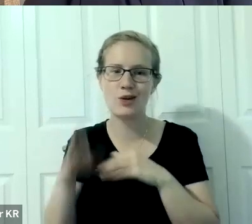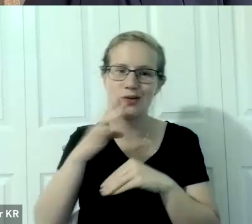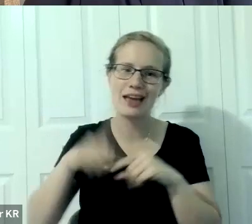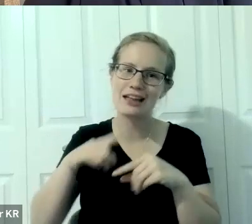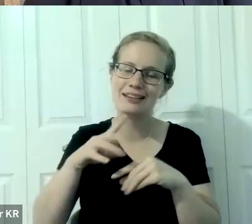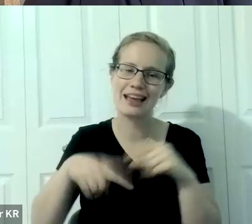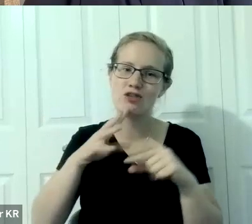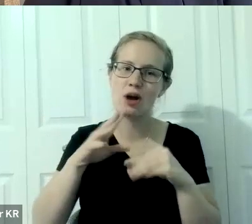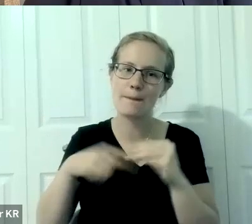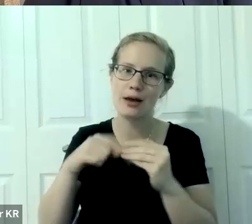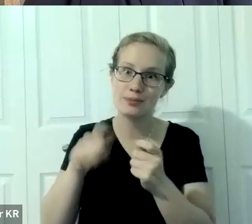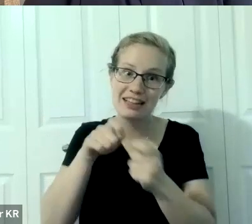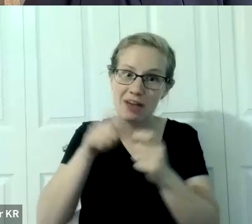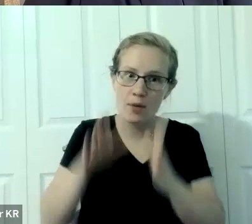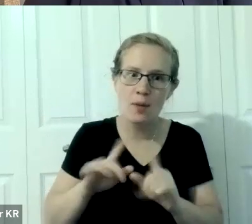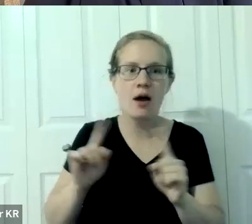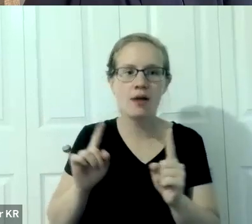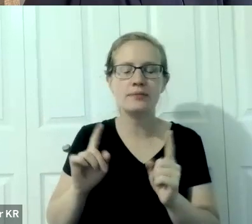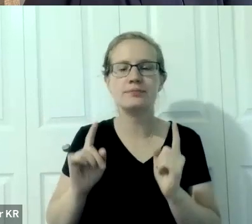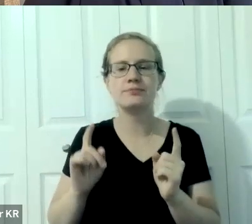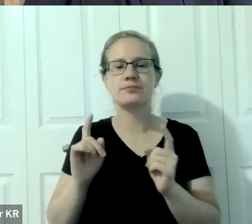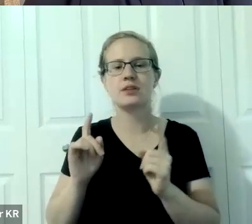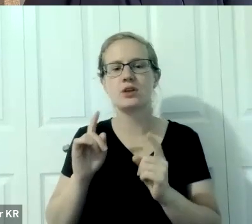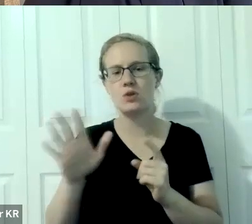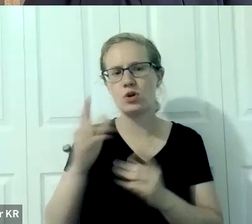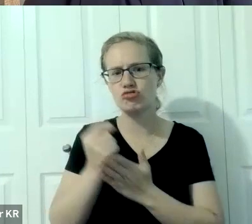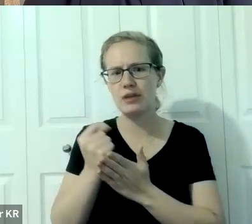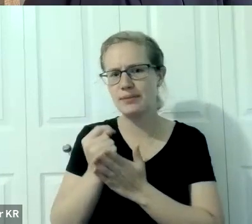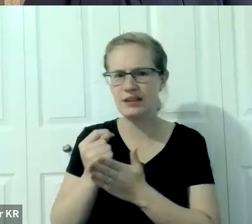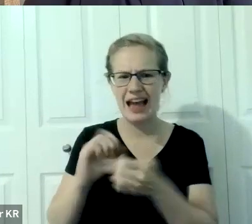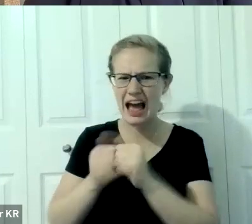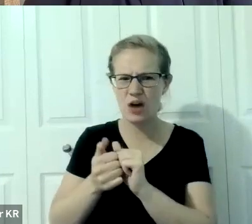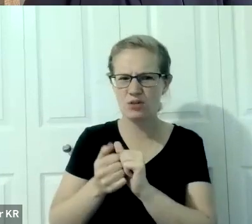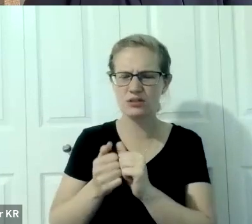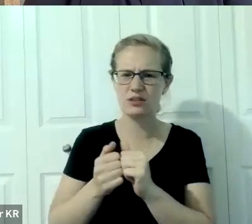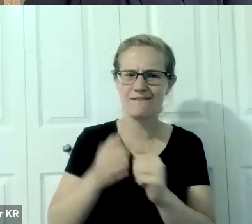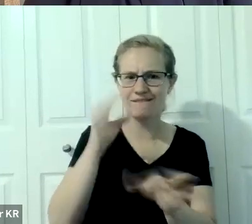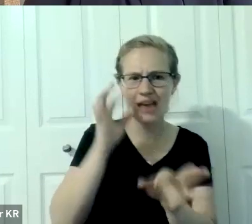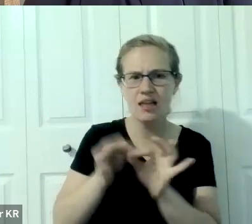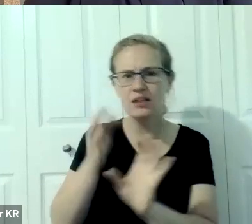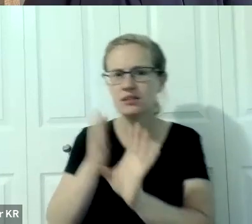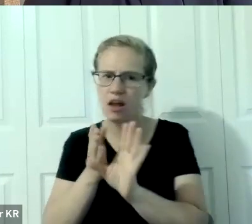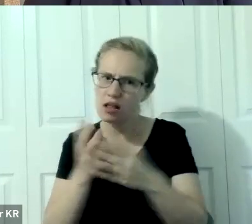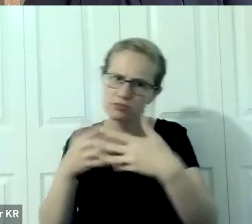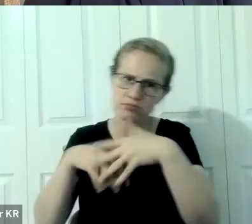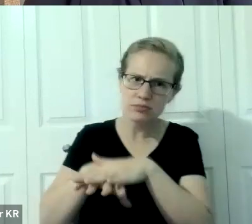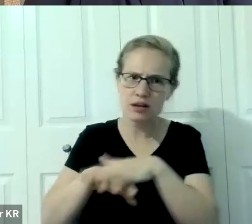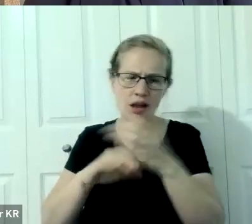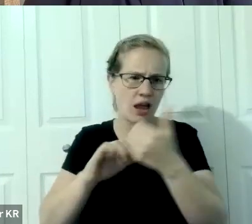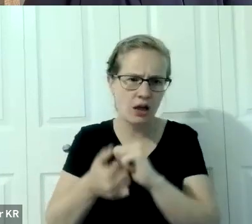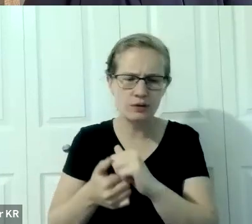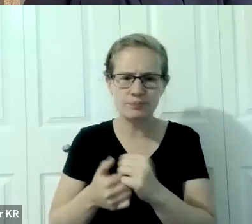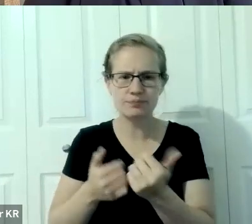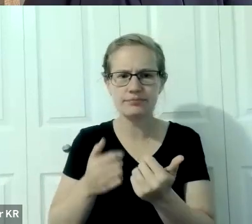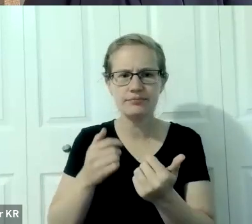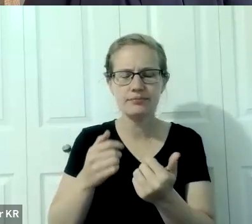any individual person, but in the treatment of someone, how does a person go about integrating their faith and